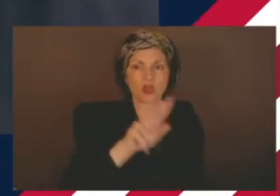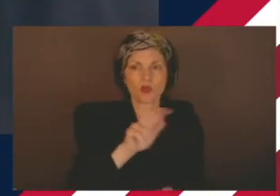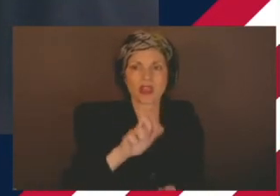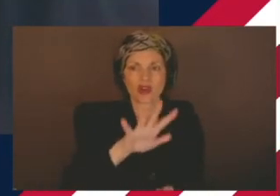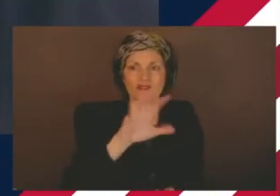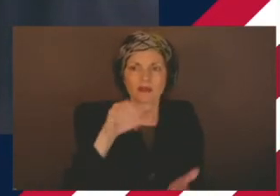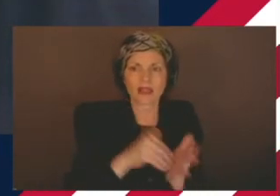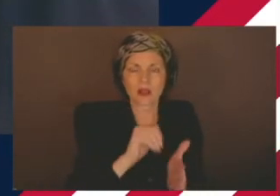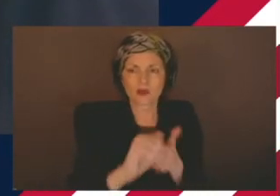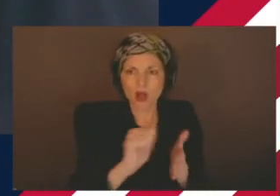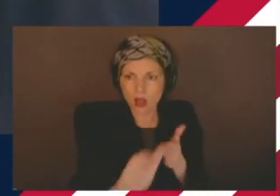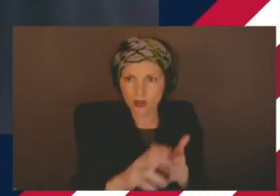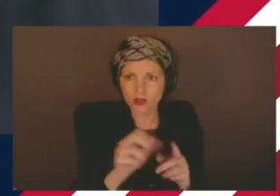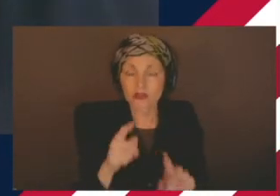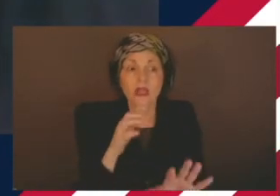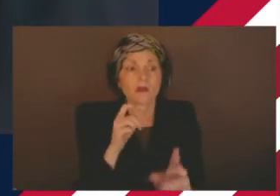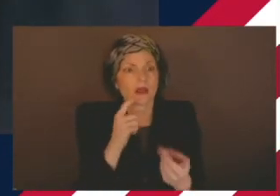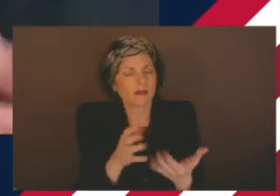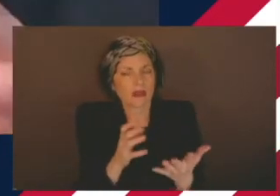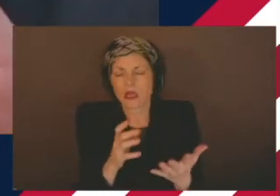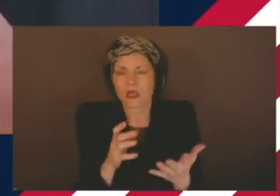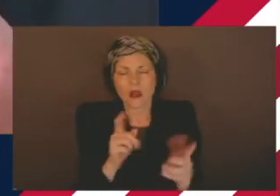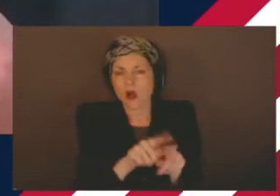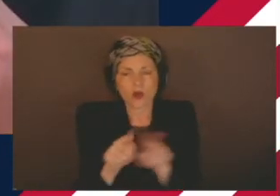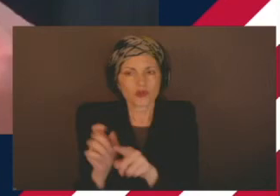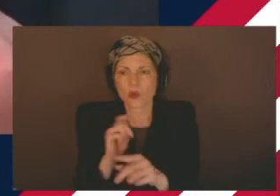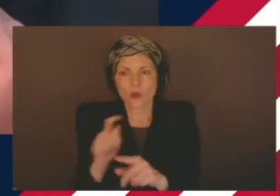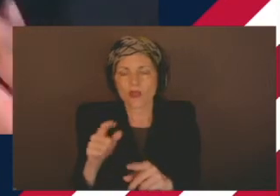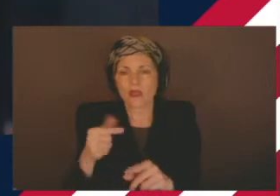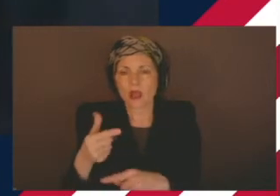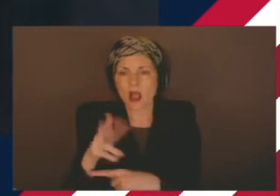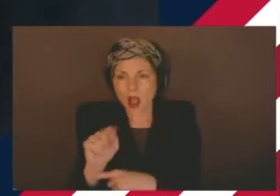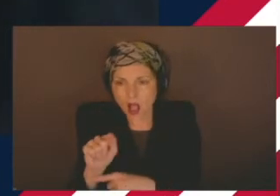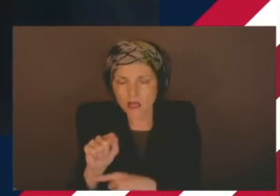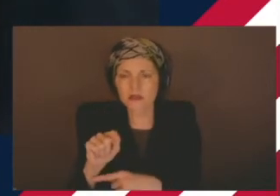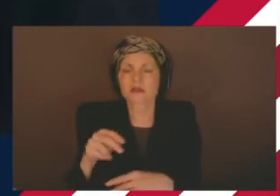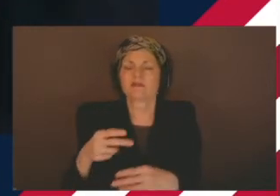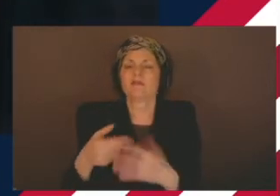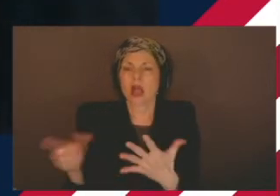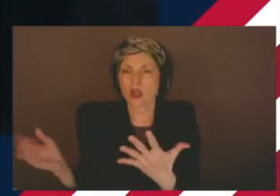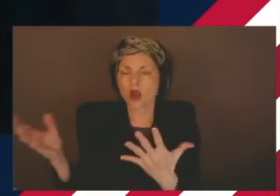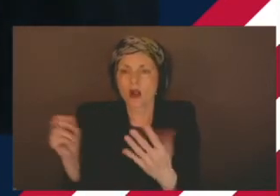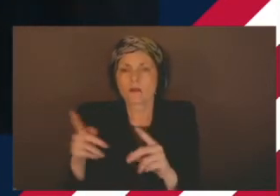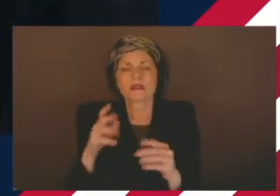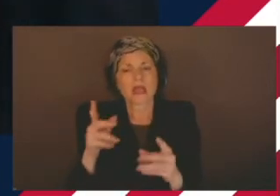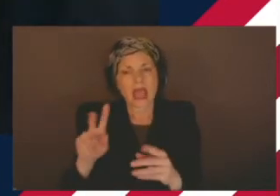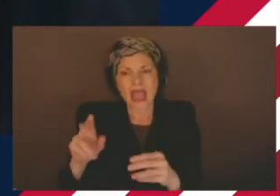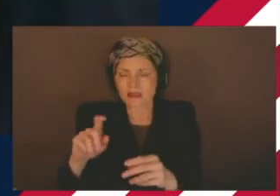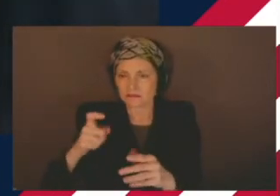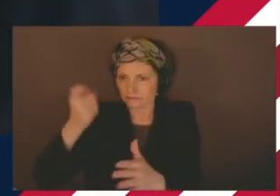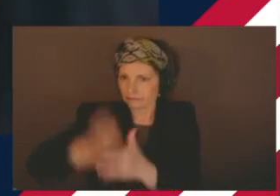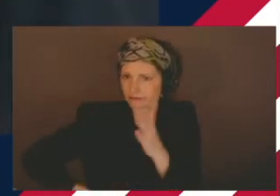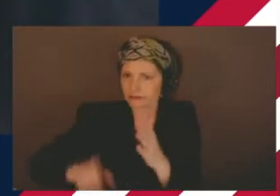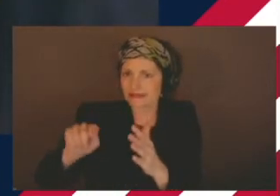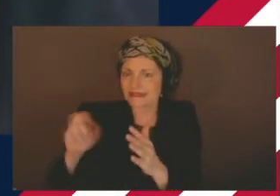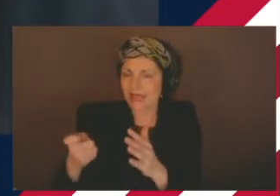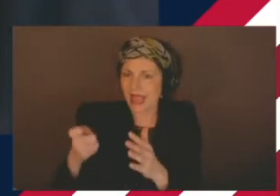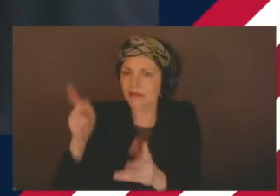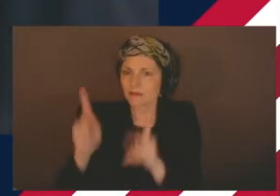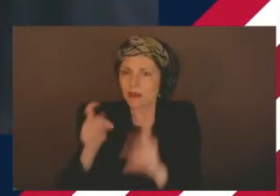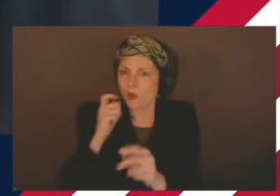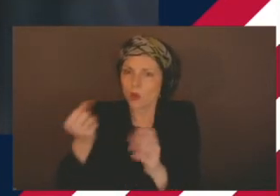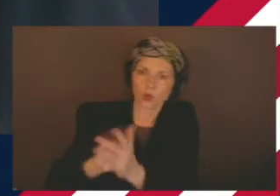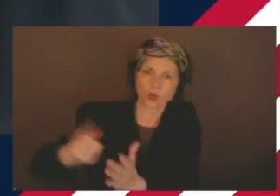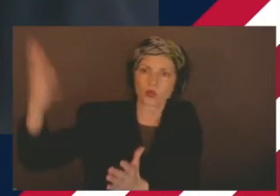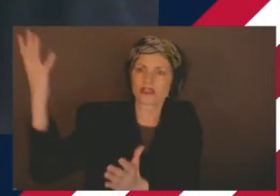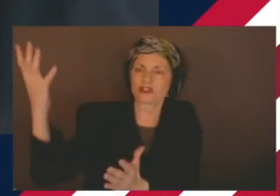end the easy access to firearms, implement fair taxes and penalties on the wealthy, relieve medical debt, housing